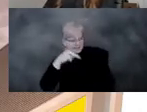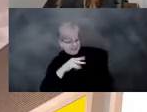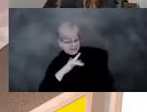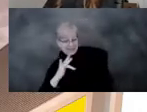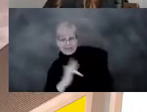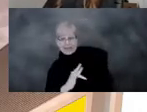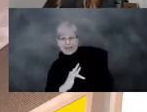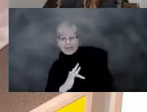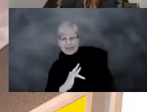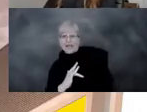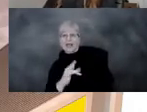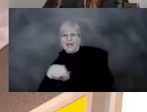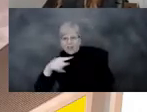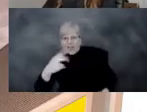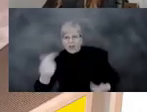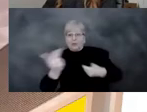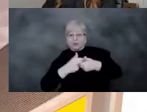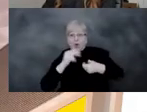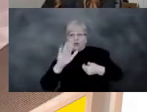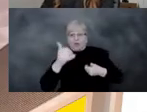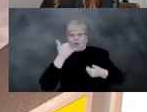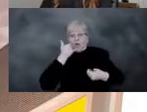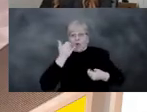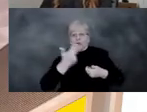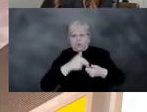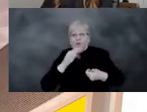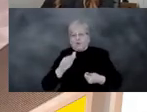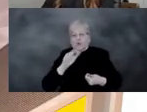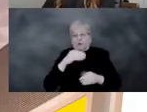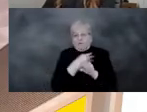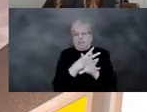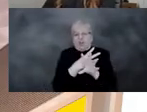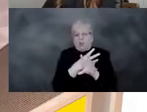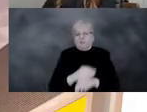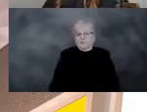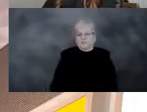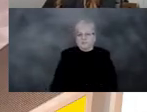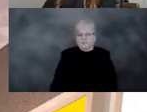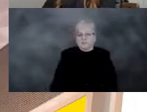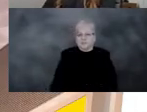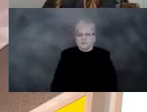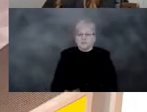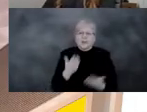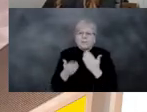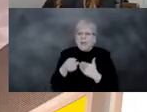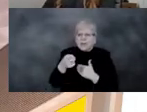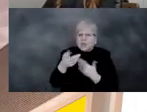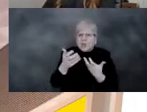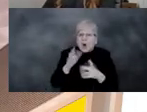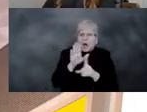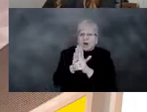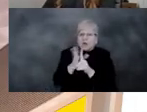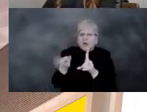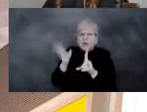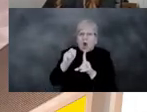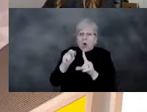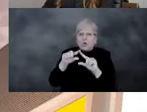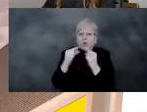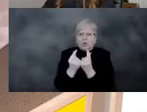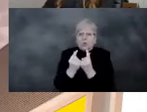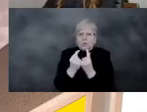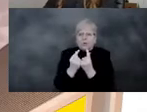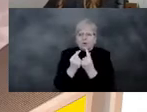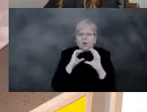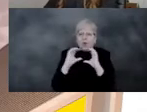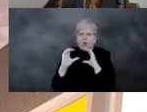or video call. You may choose to start your own group conversation. So you may not want it to be